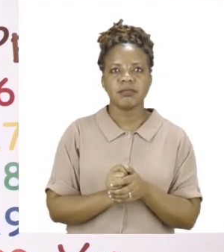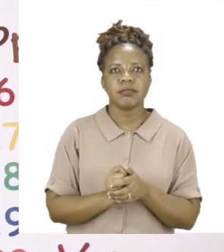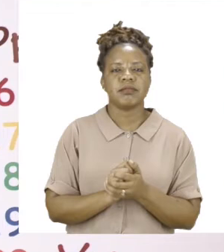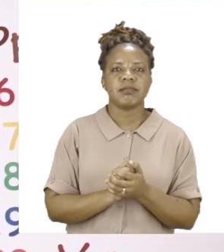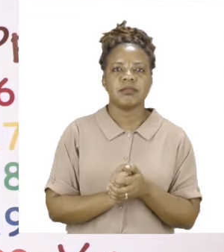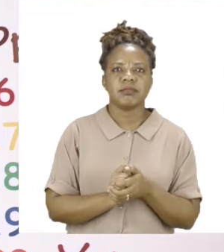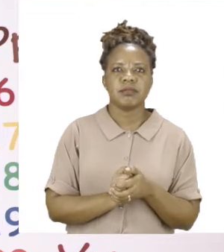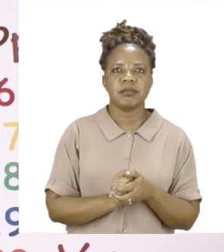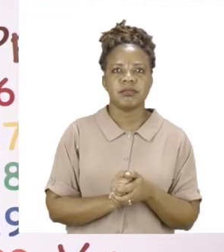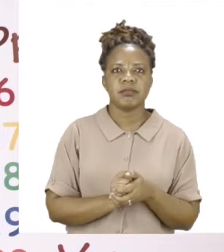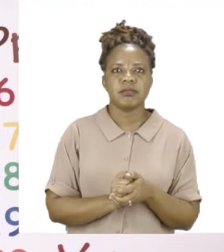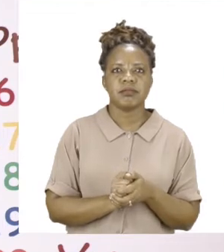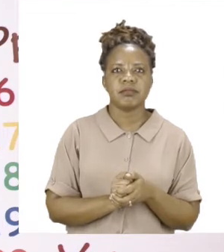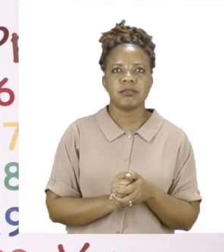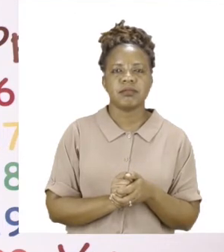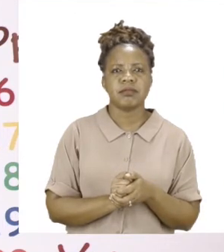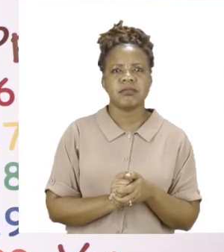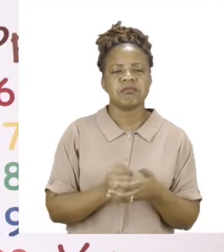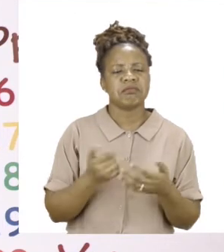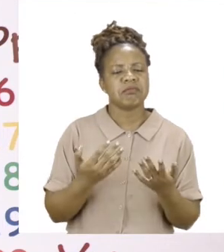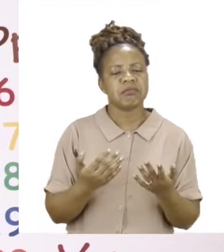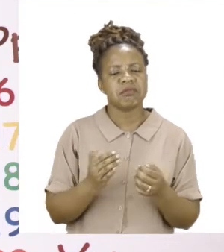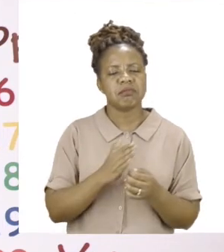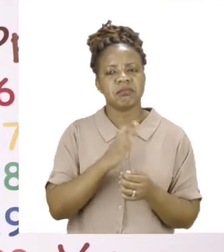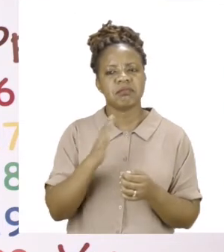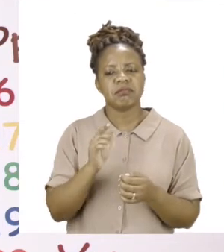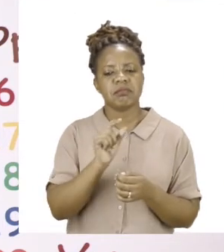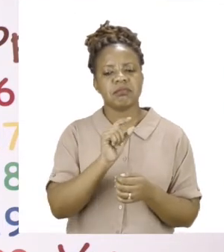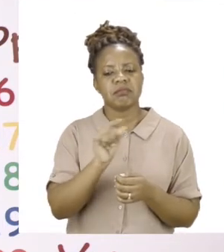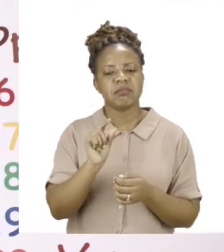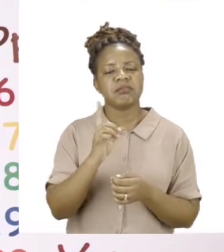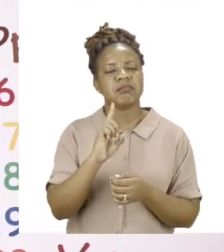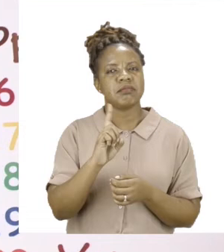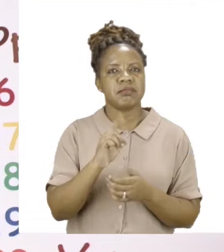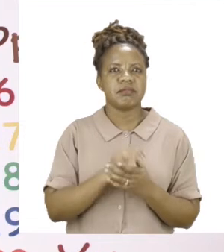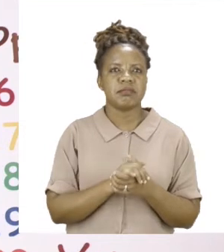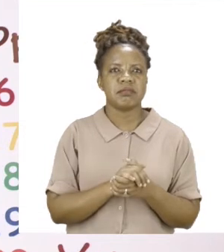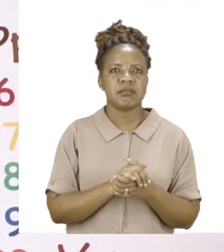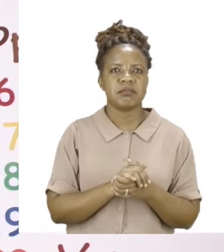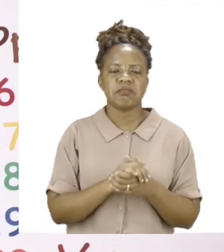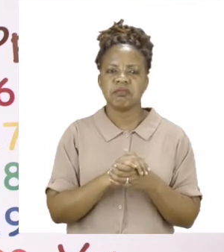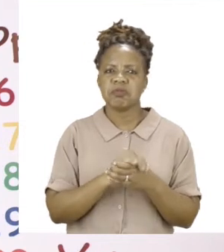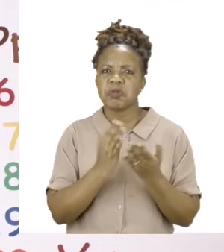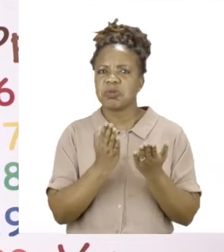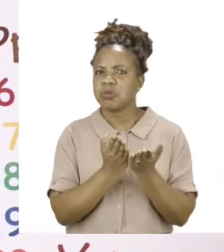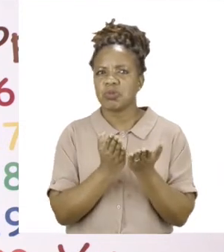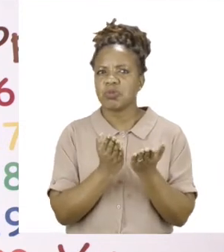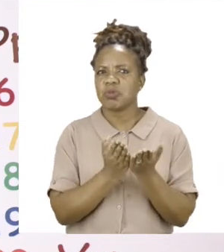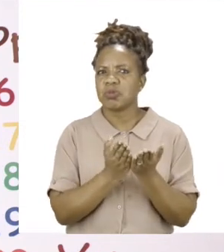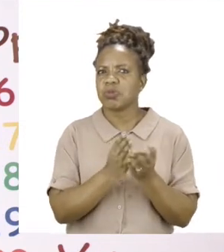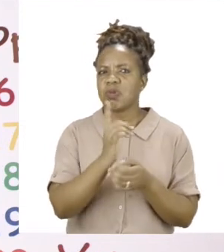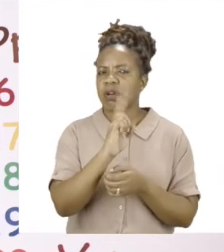wrote. Now, what do you think the next word is? Well, it can't be the word school because it has a